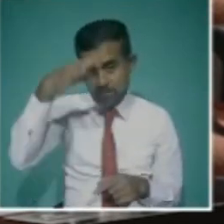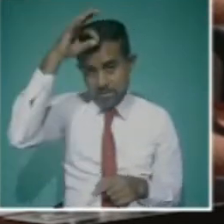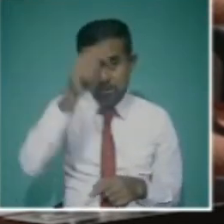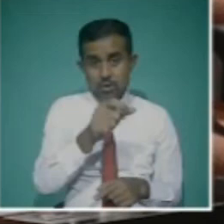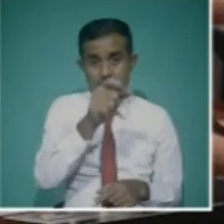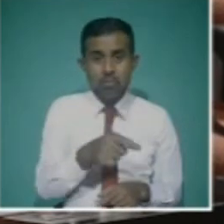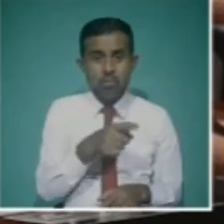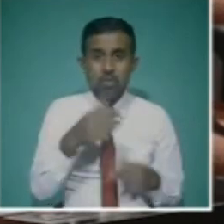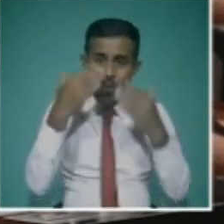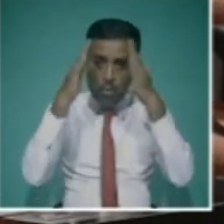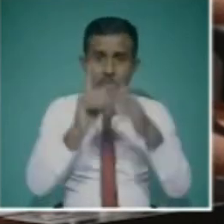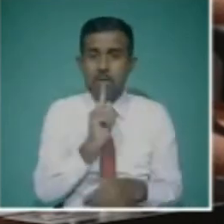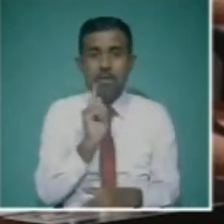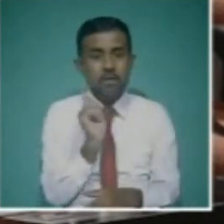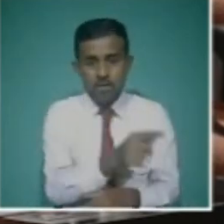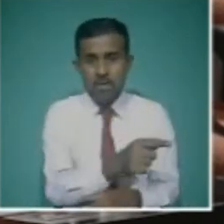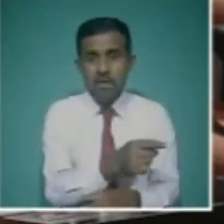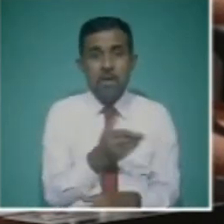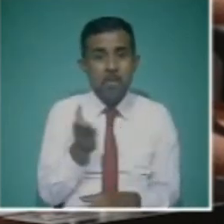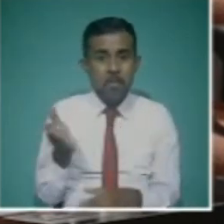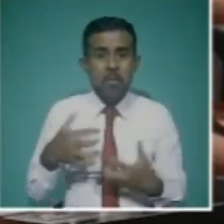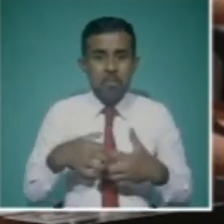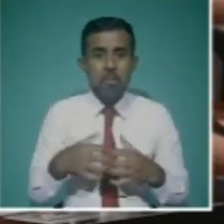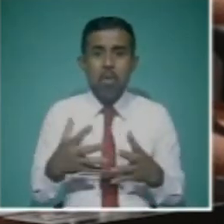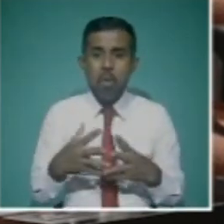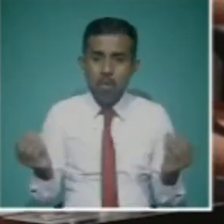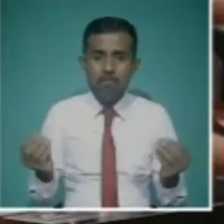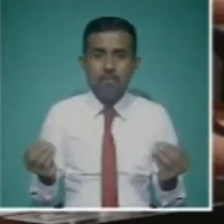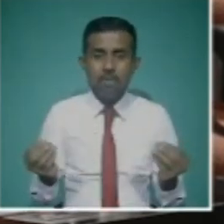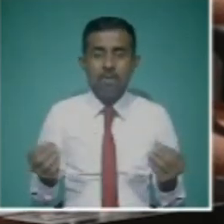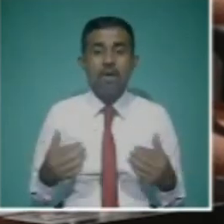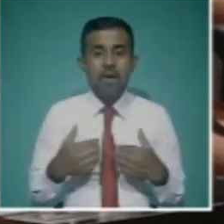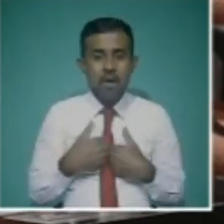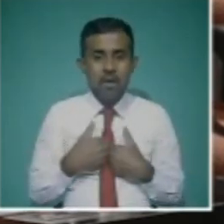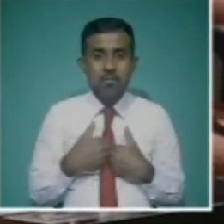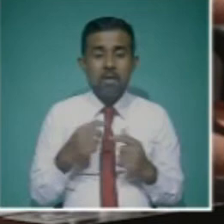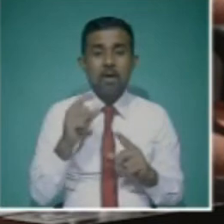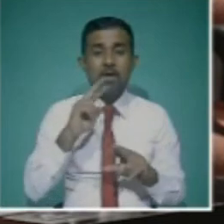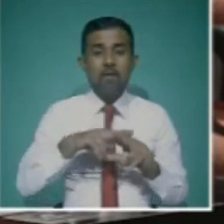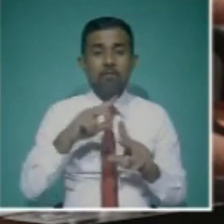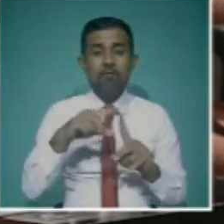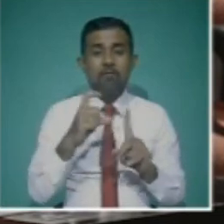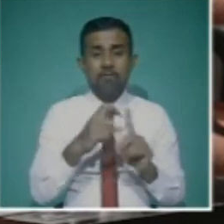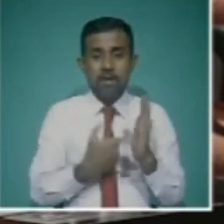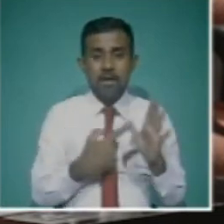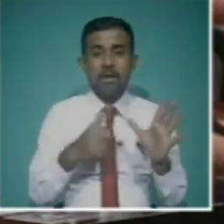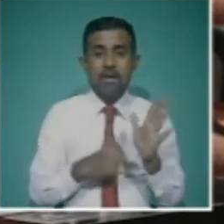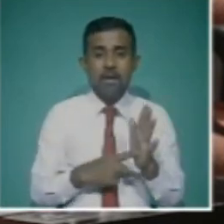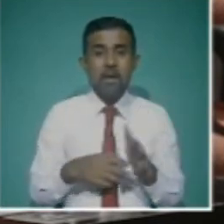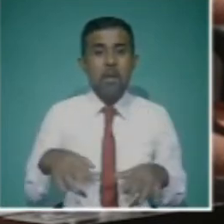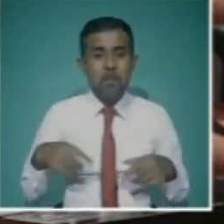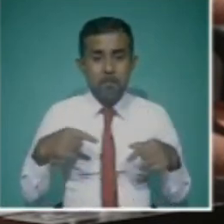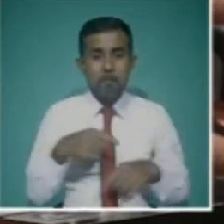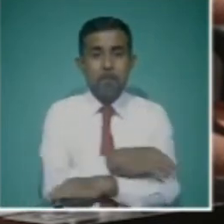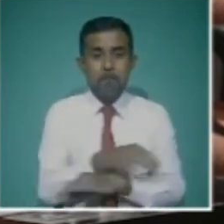to solve the ethnic problem, then we have to go down the federal path. And it is only by solving the ethnic